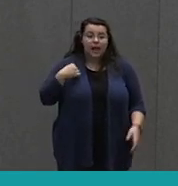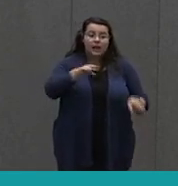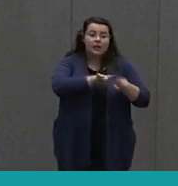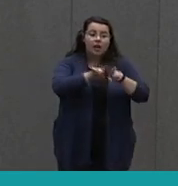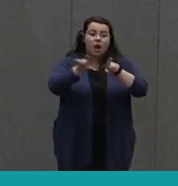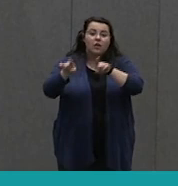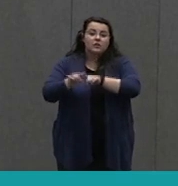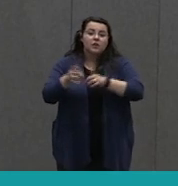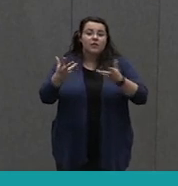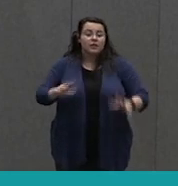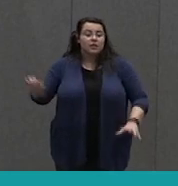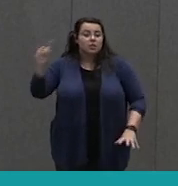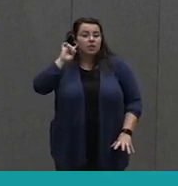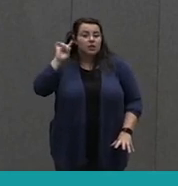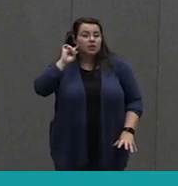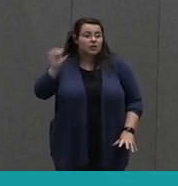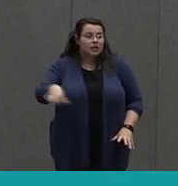Mash them.